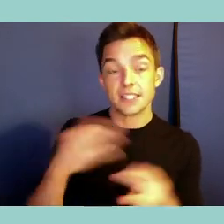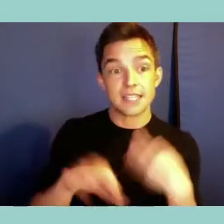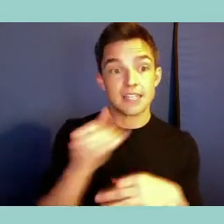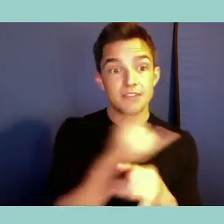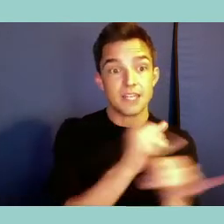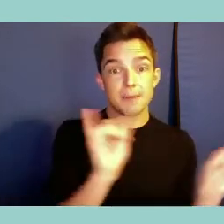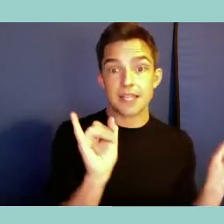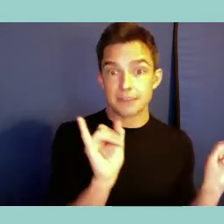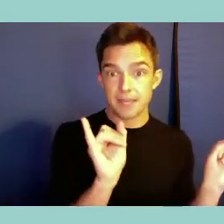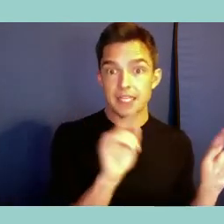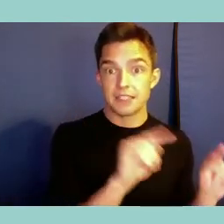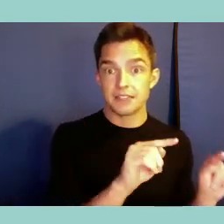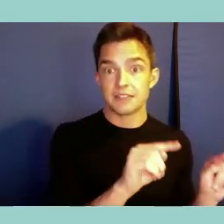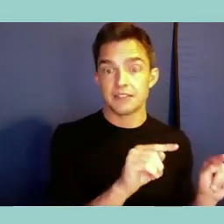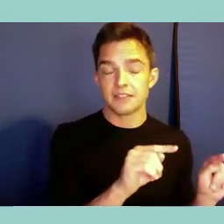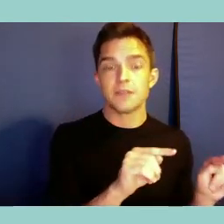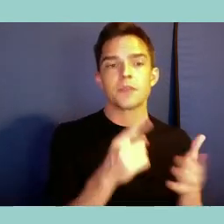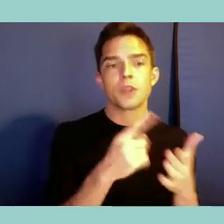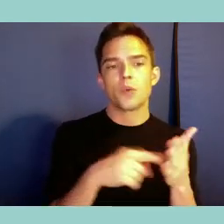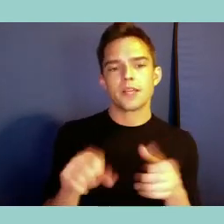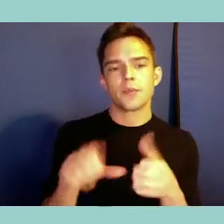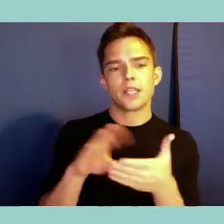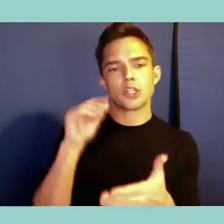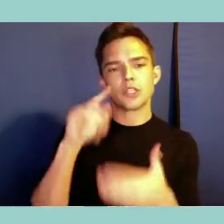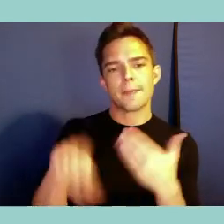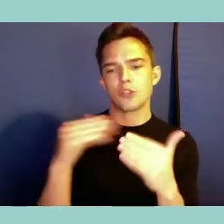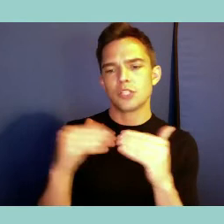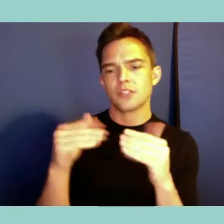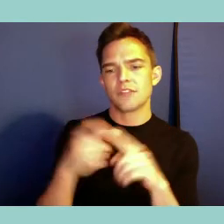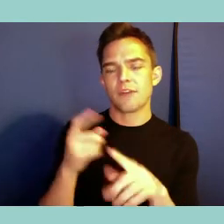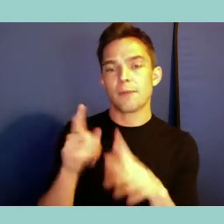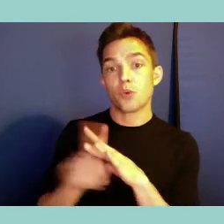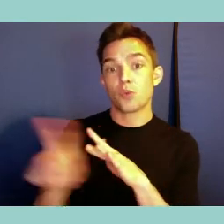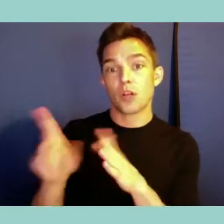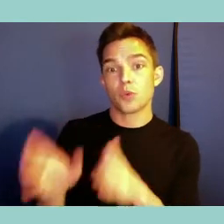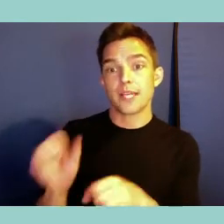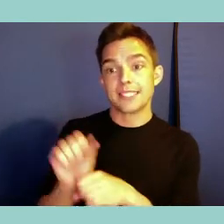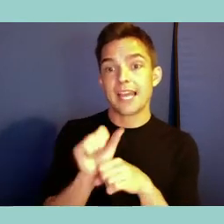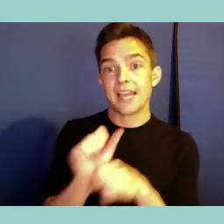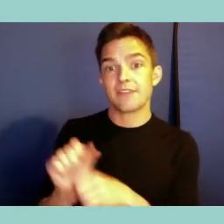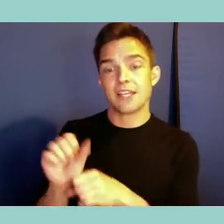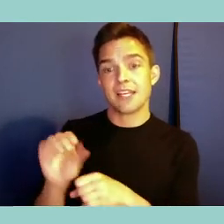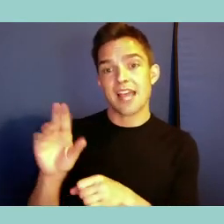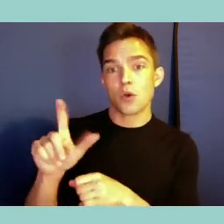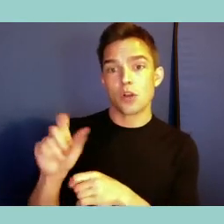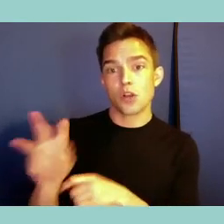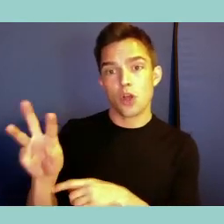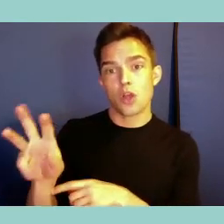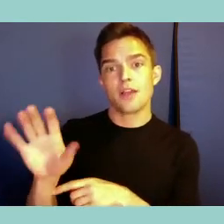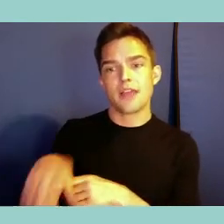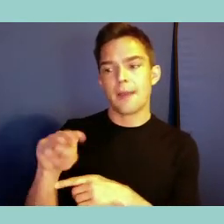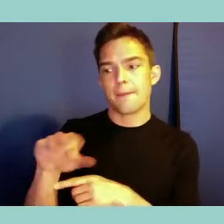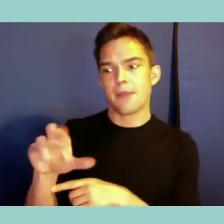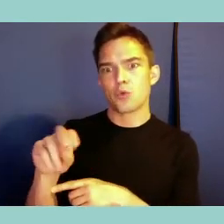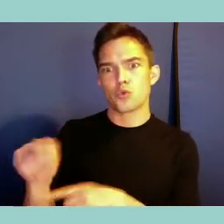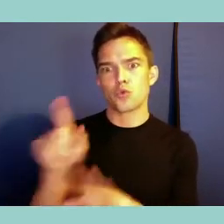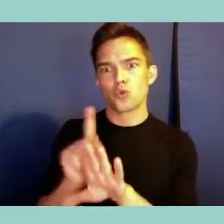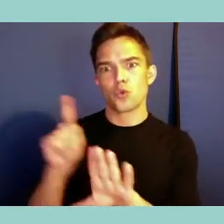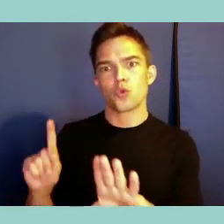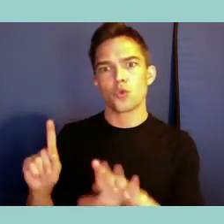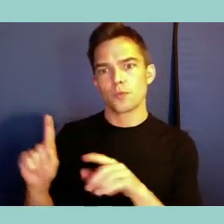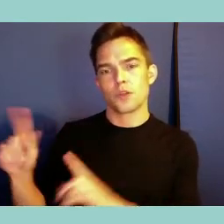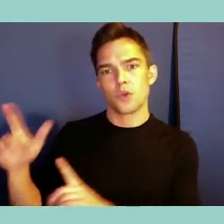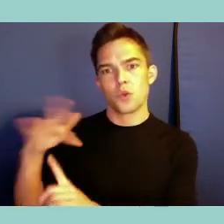emancipated? What might we learn about justice from the runaway slave, the outlaw, the maroon?